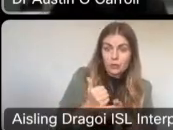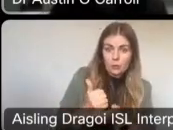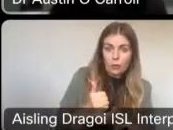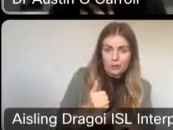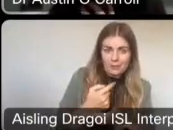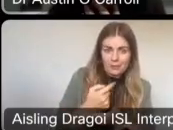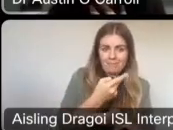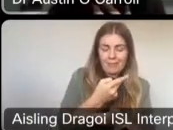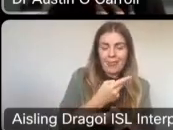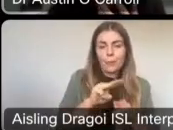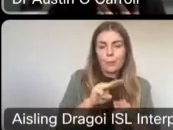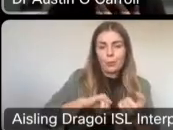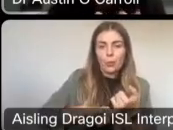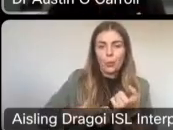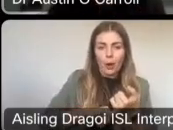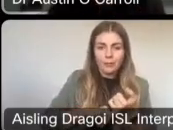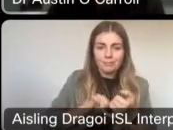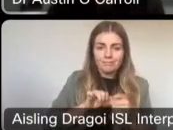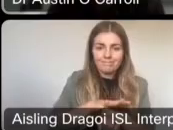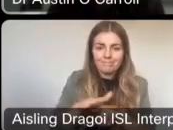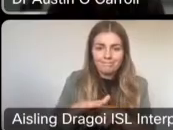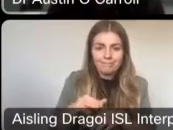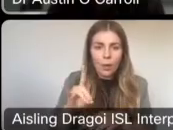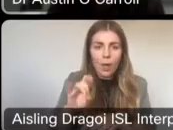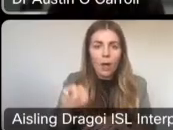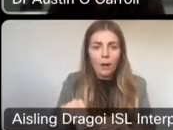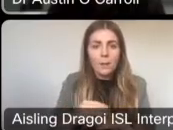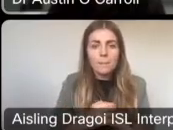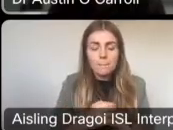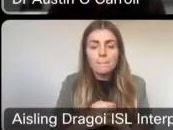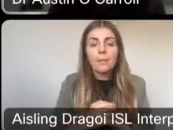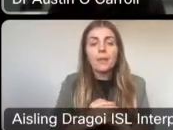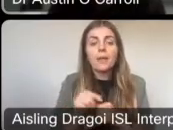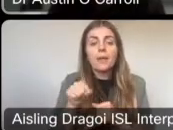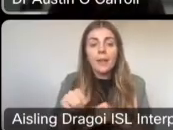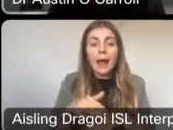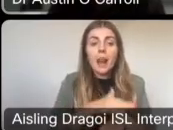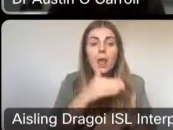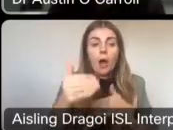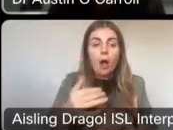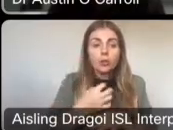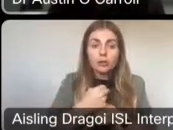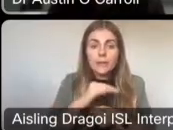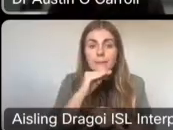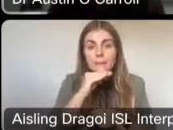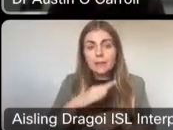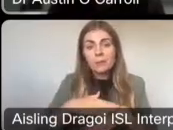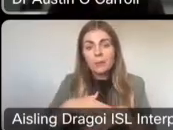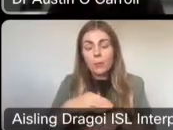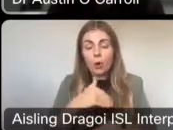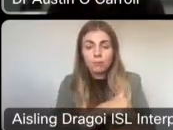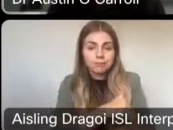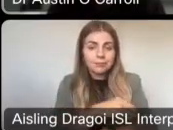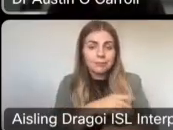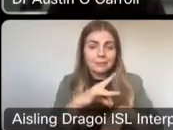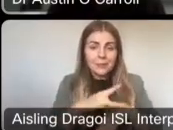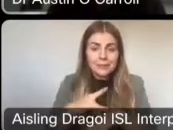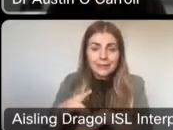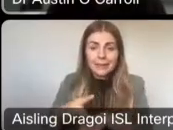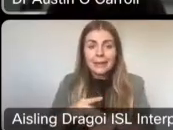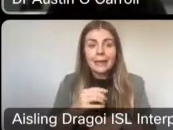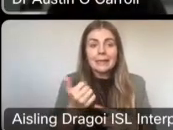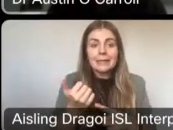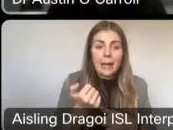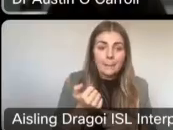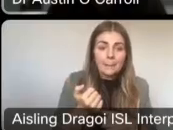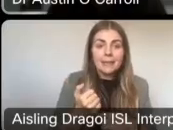means the prolonged stress hormones, you increase susceptibility to cardiovascular disease, hypertension, obesity, diabetes, mental health problems, amongst